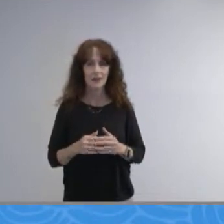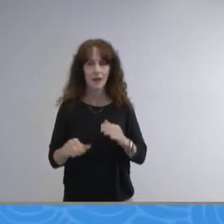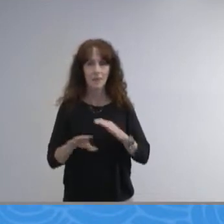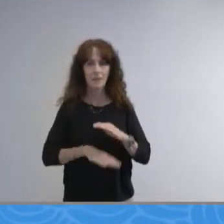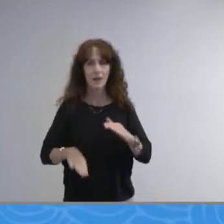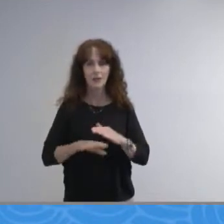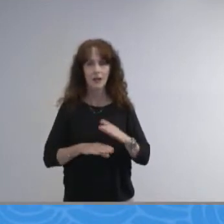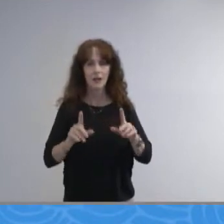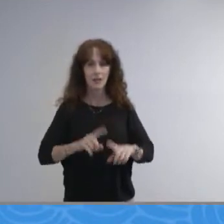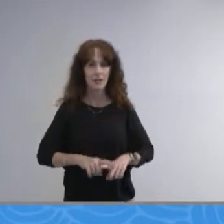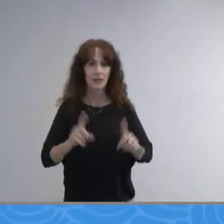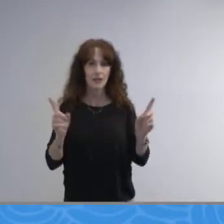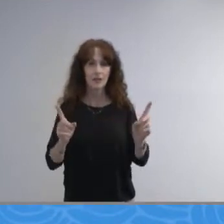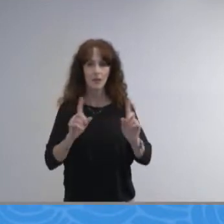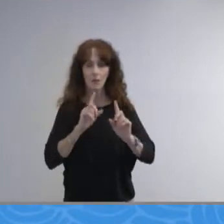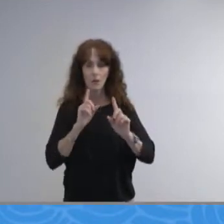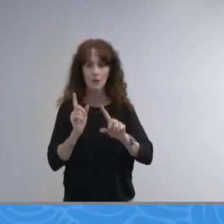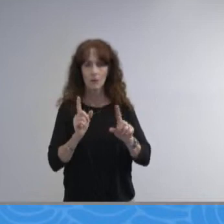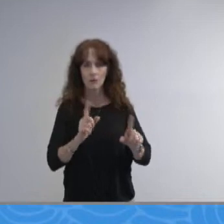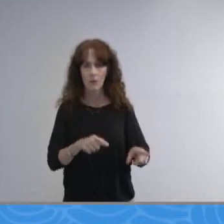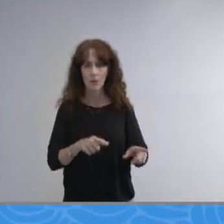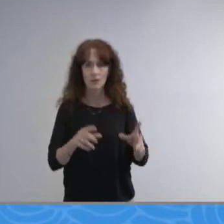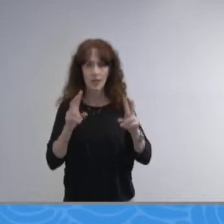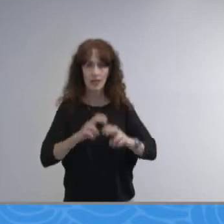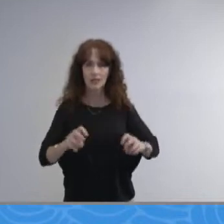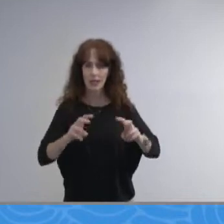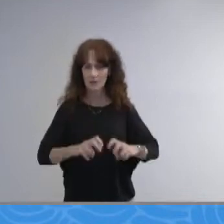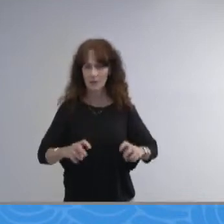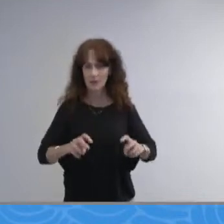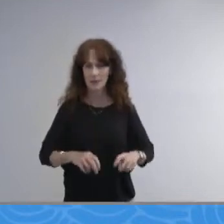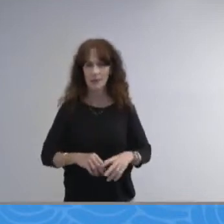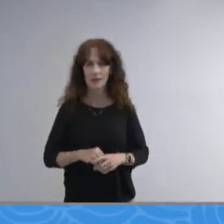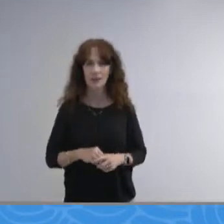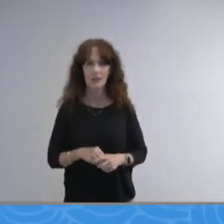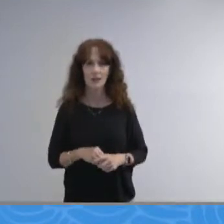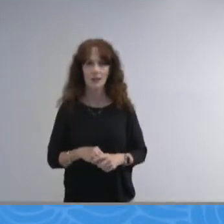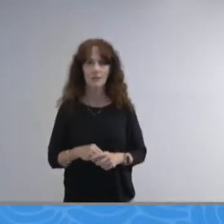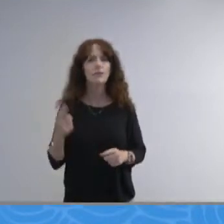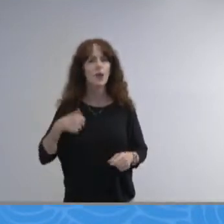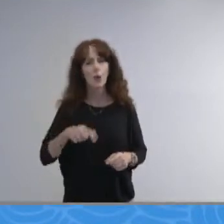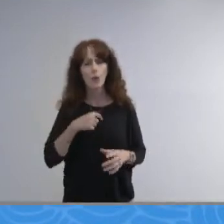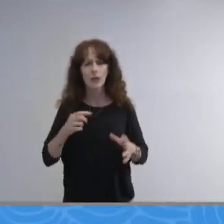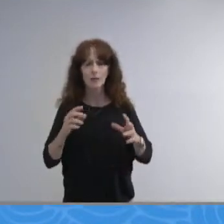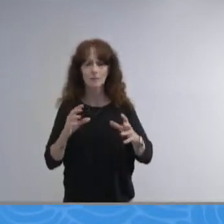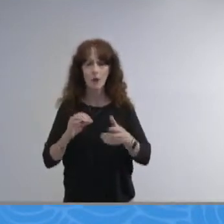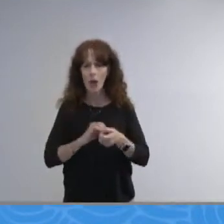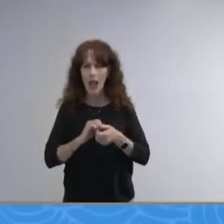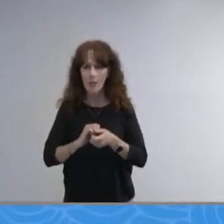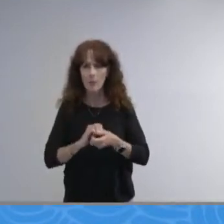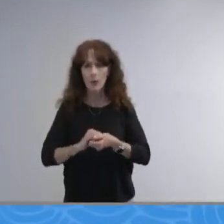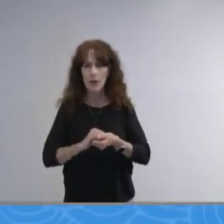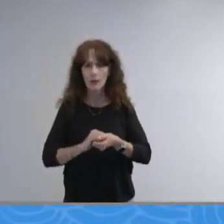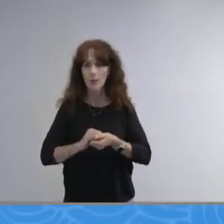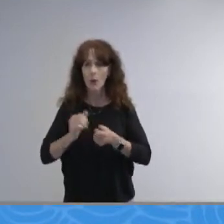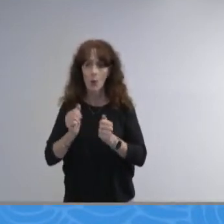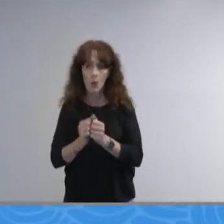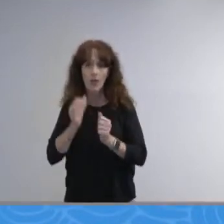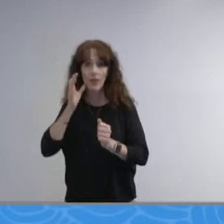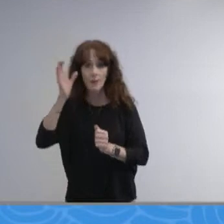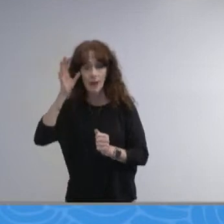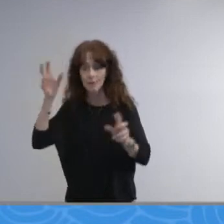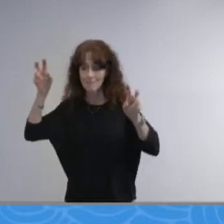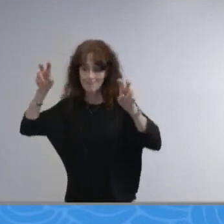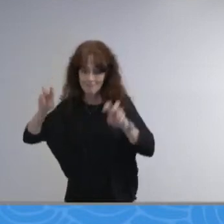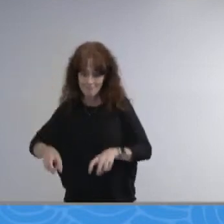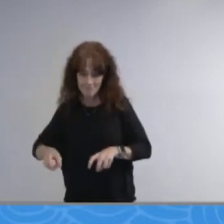on the different reports and assessments. So we collaborate with the parents so that they can understand